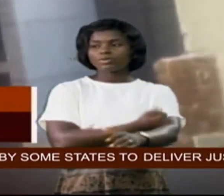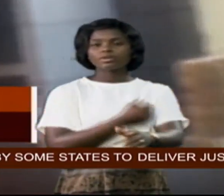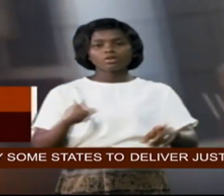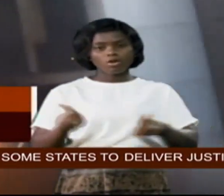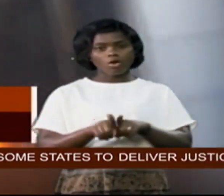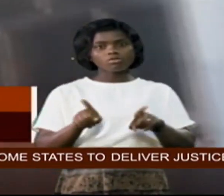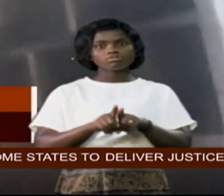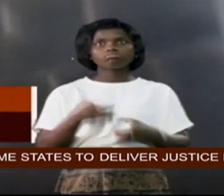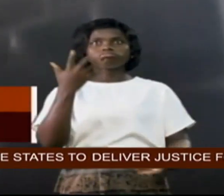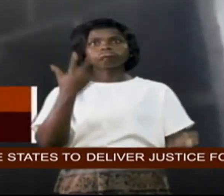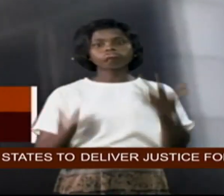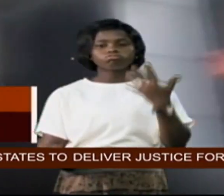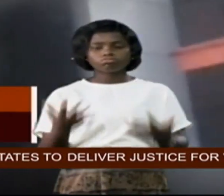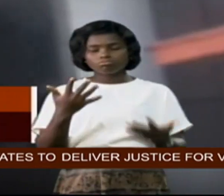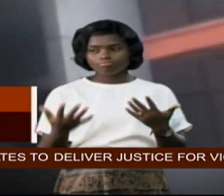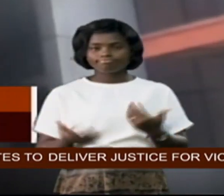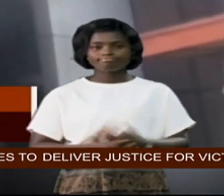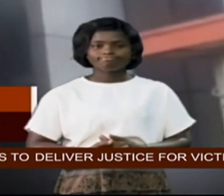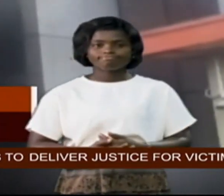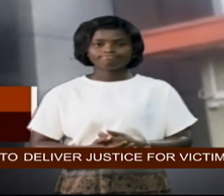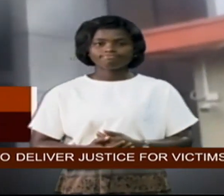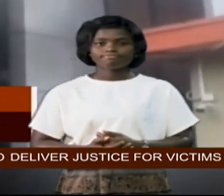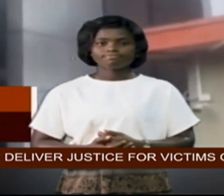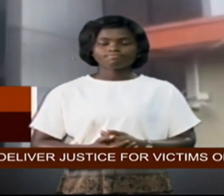to have suffered the same fate.